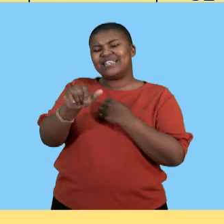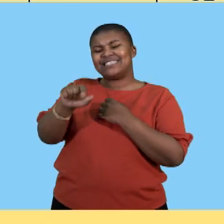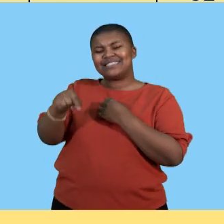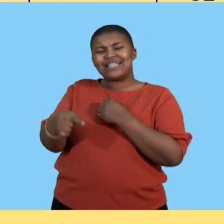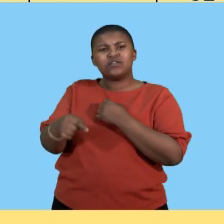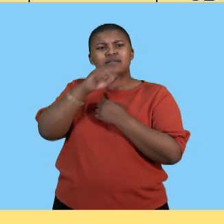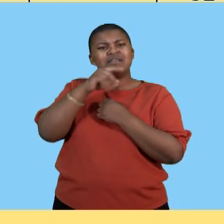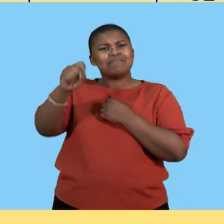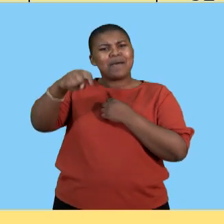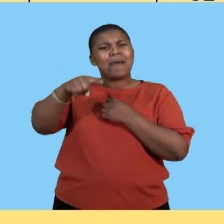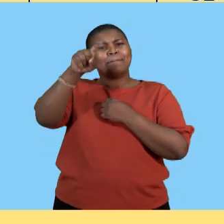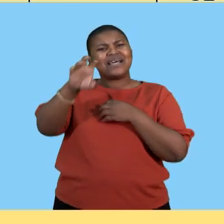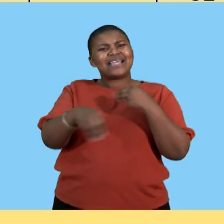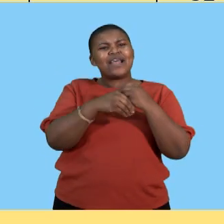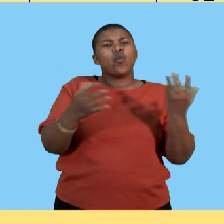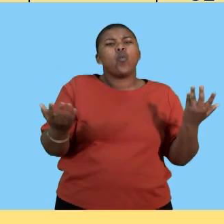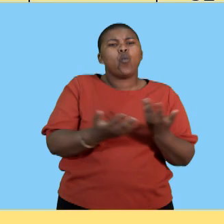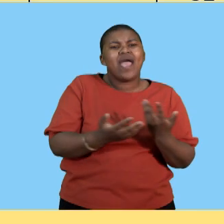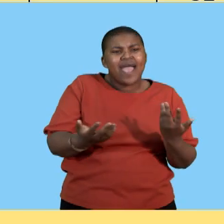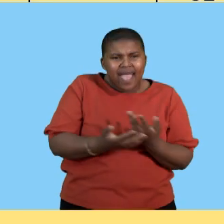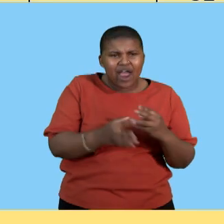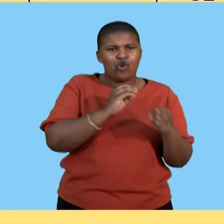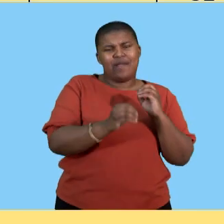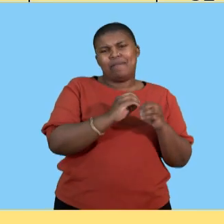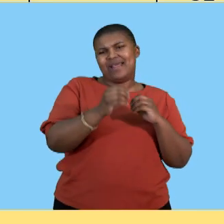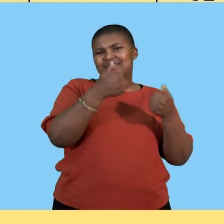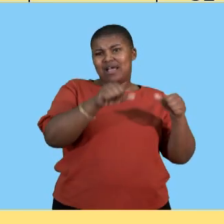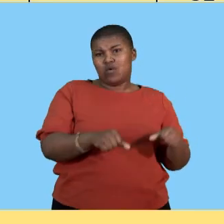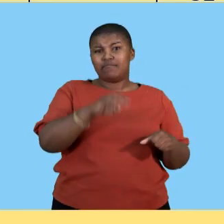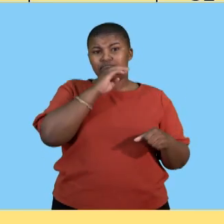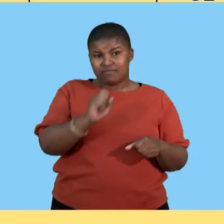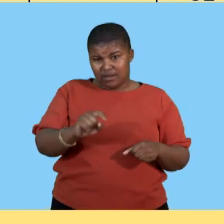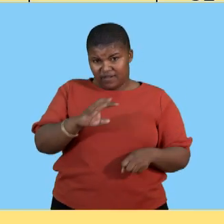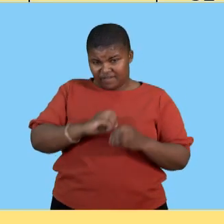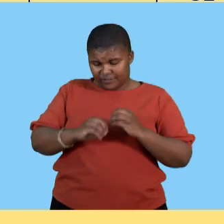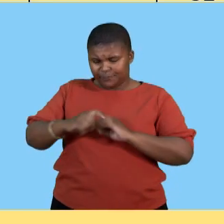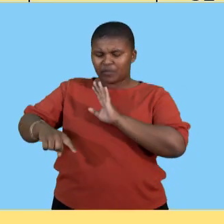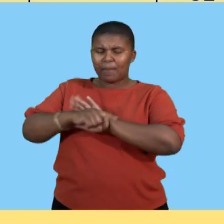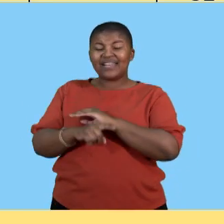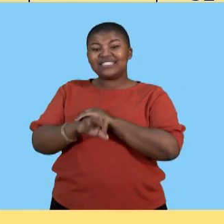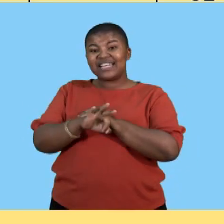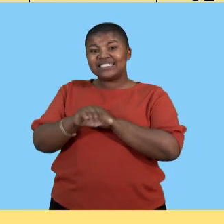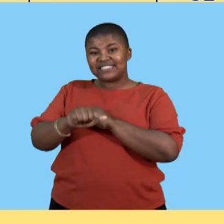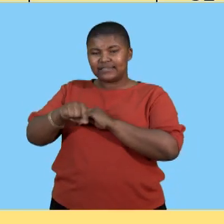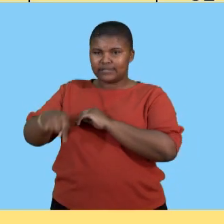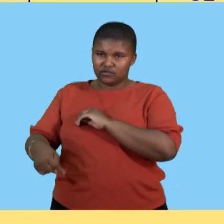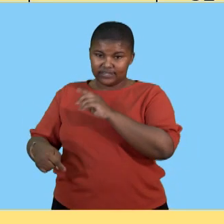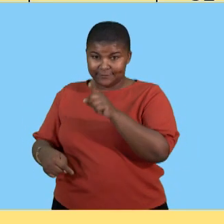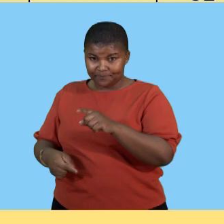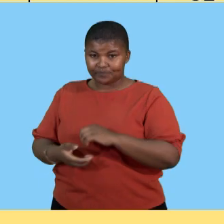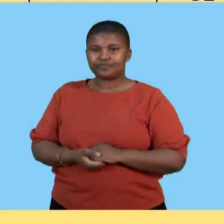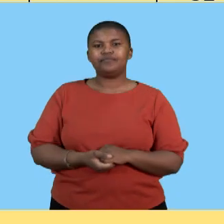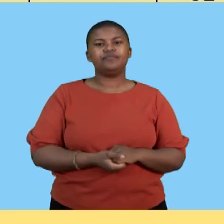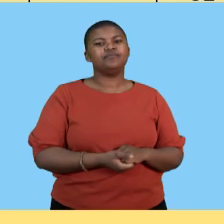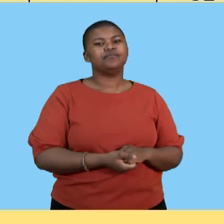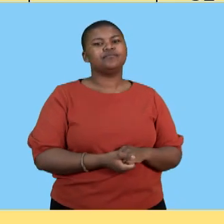be recorded in the repairs account. So to correct that, therefore, we come here and we say minus 36,000. We